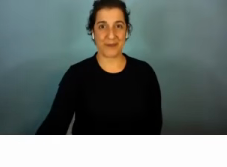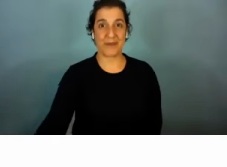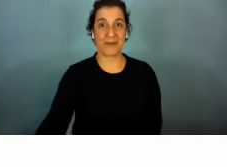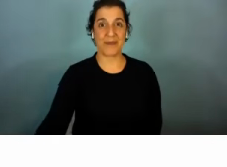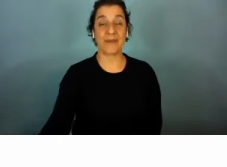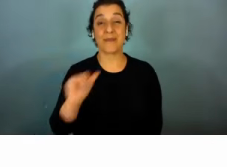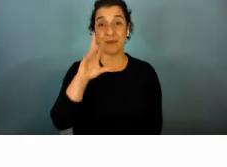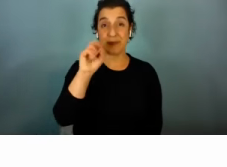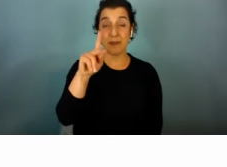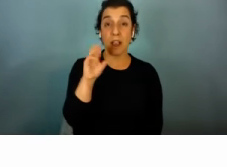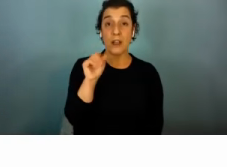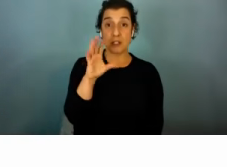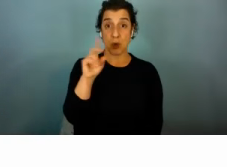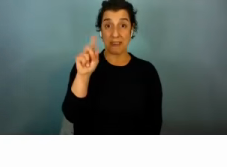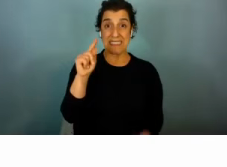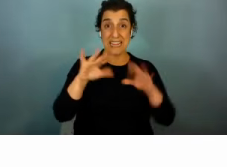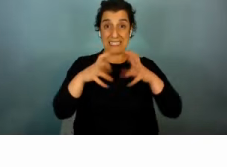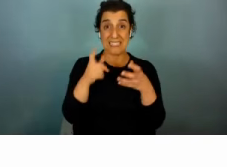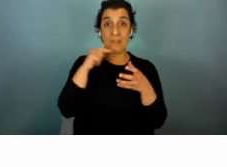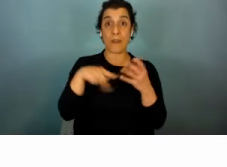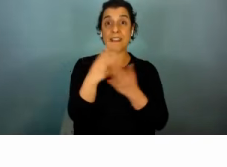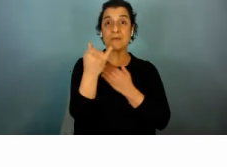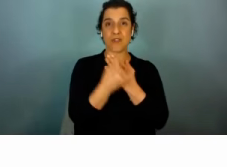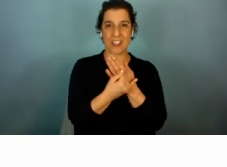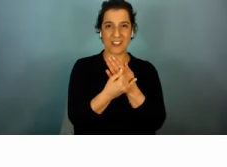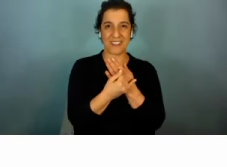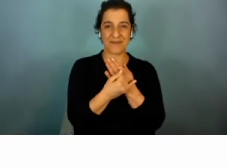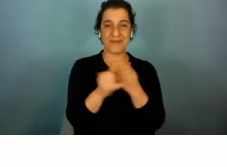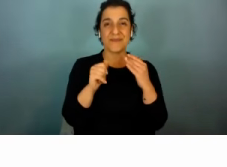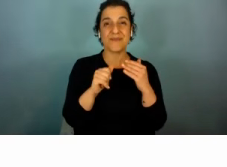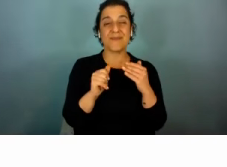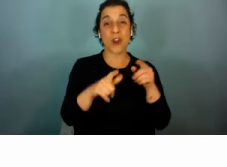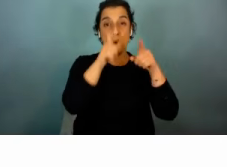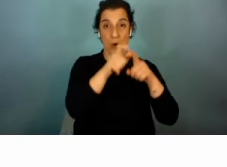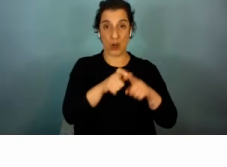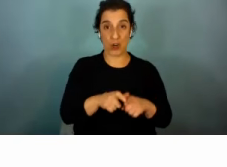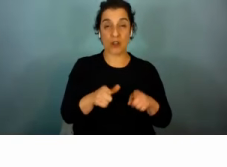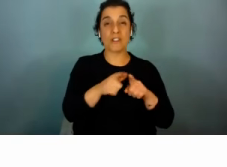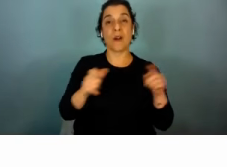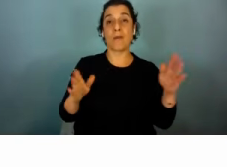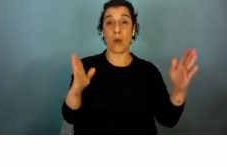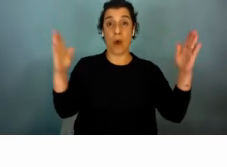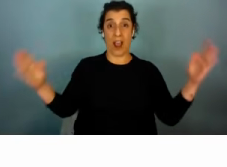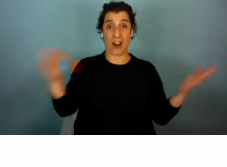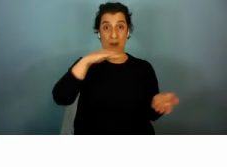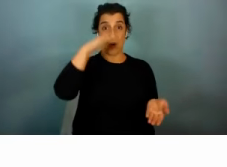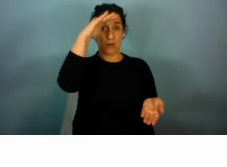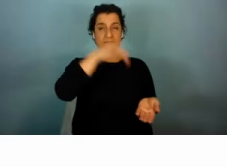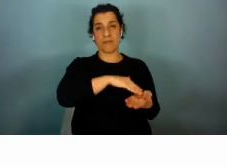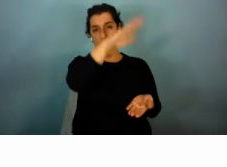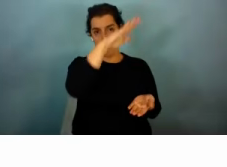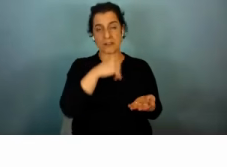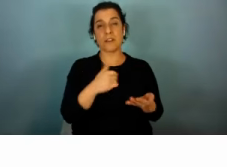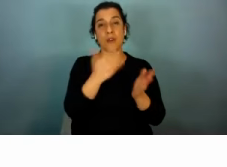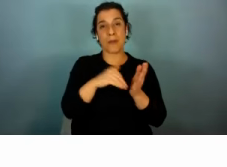Okay, so the data set for this project took words from the wider corpus that were repeated between 3 and